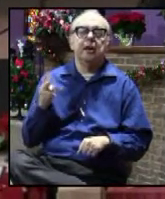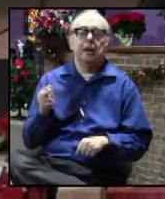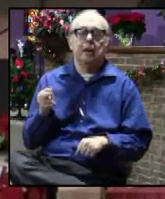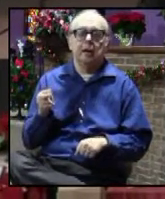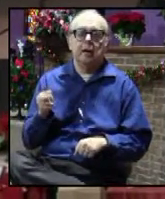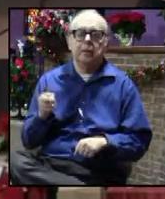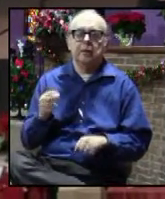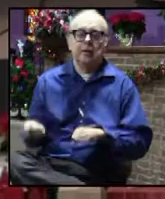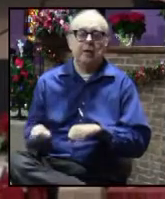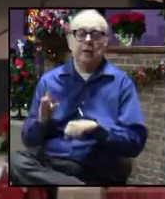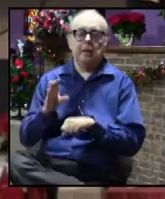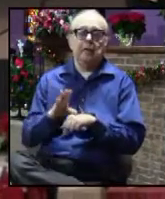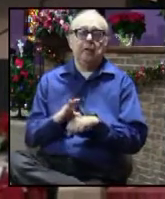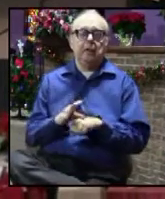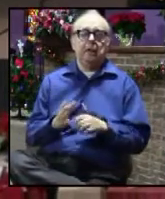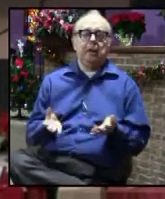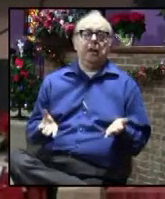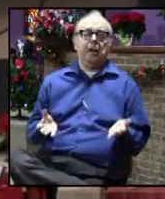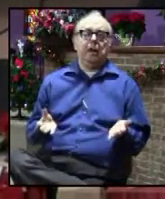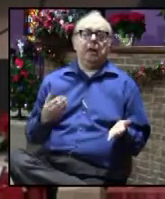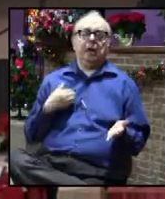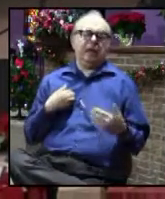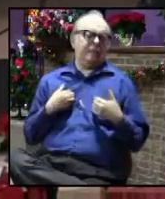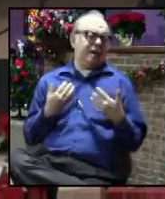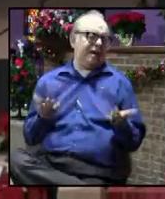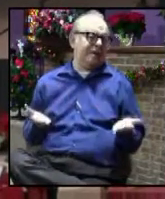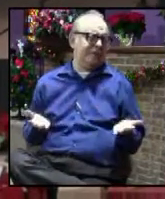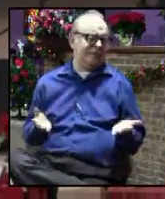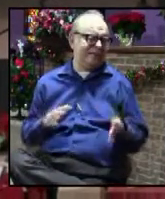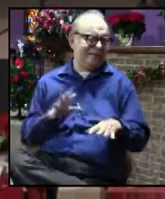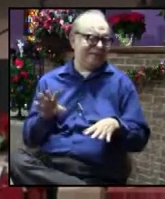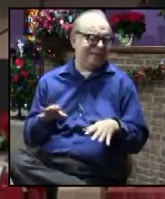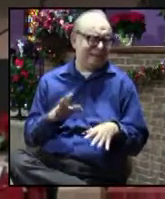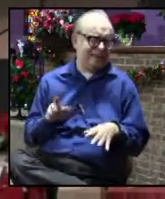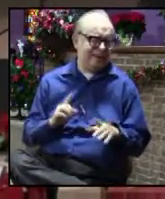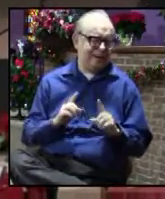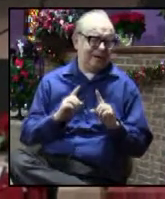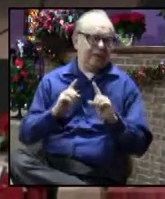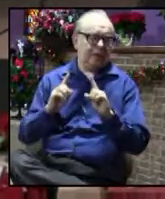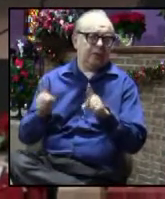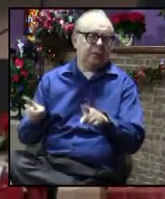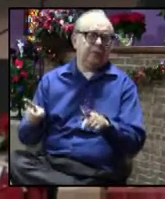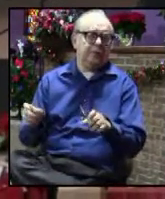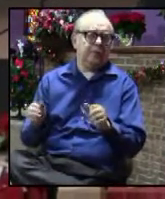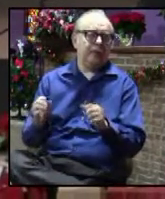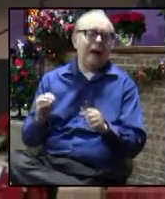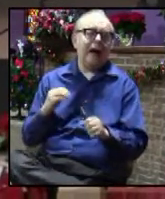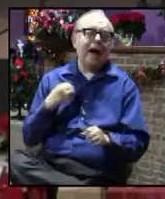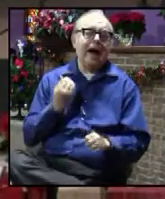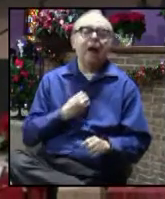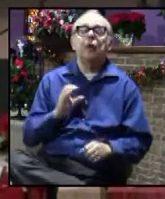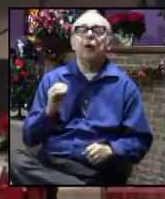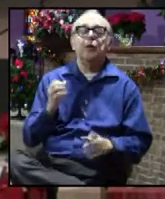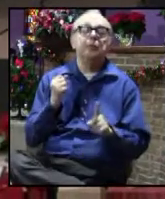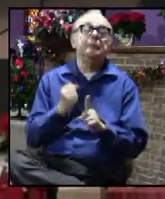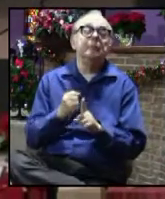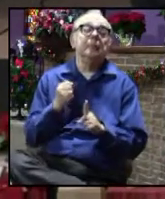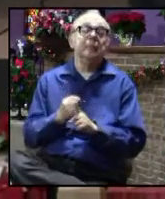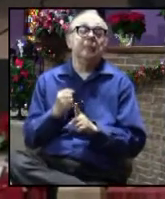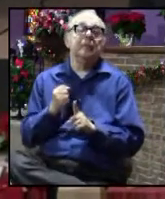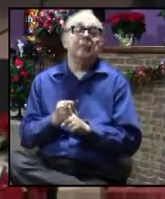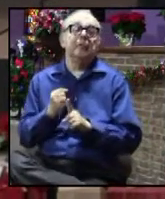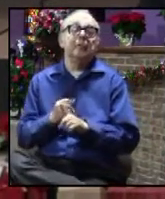In Baptist churches, we kind of go to our own beat. So